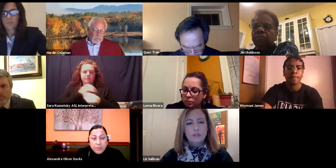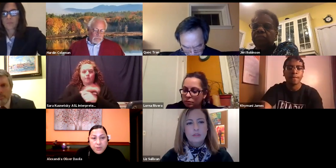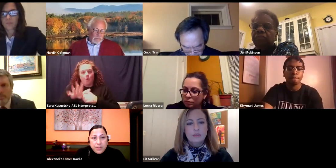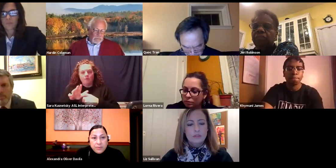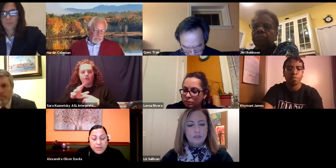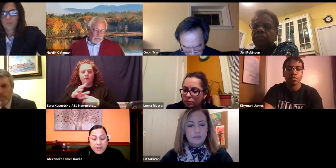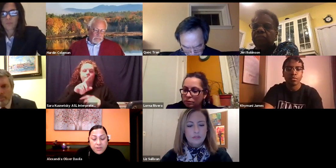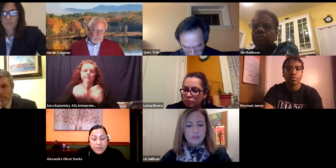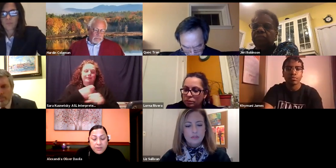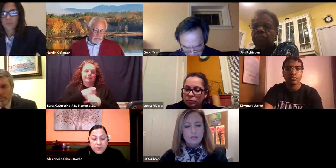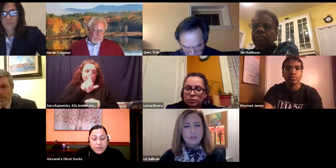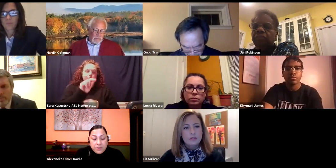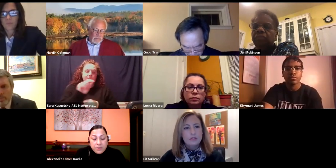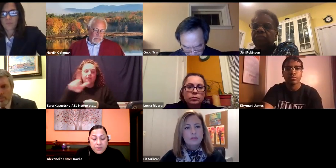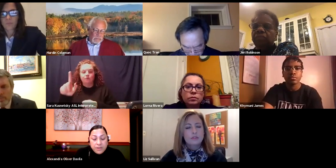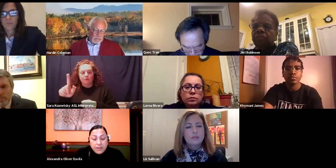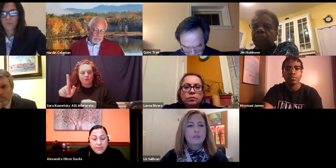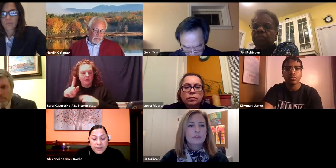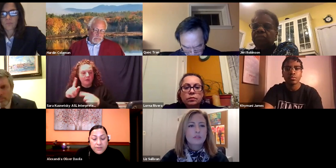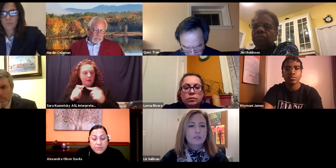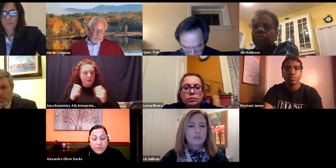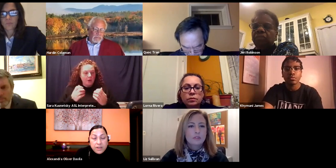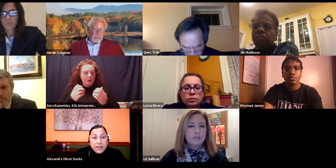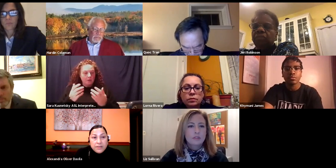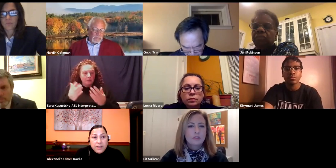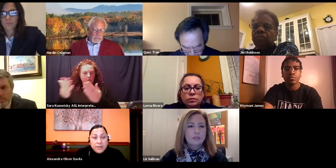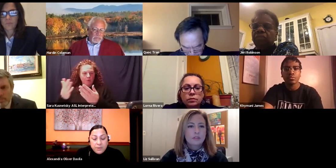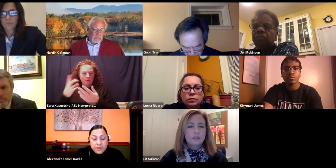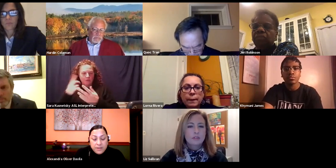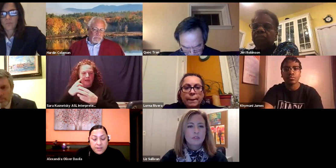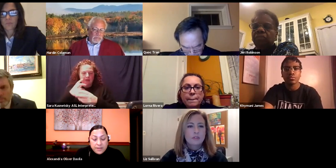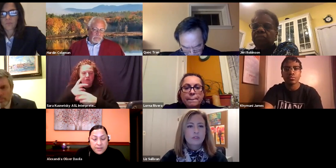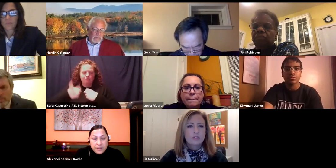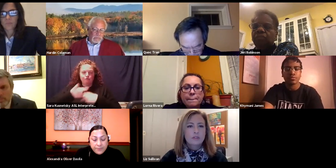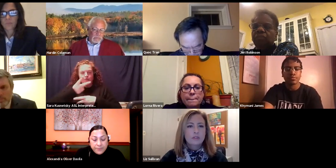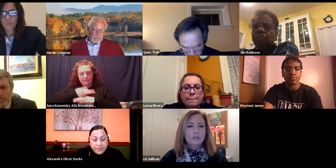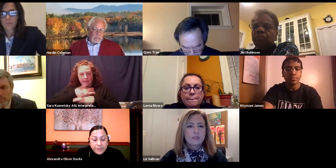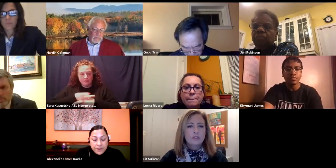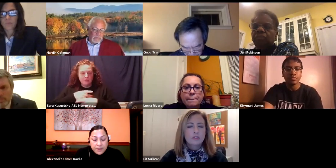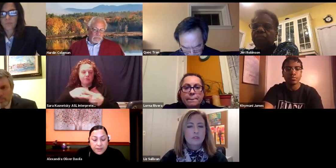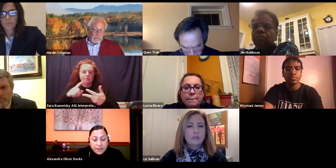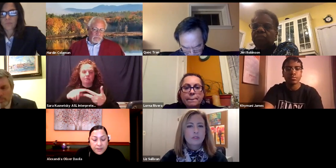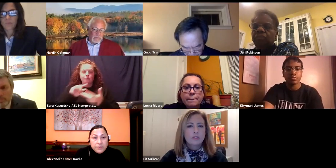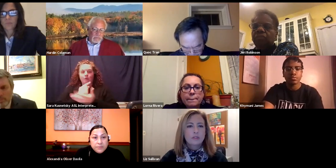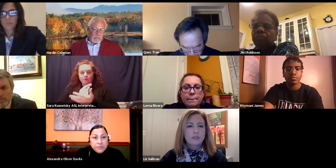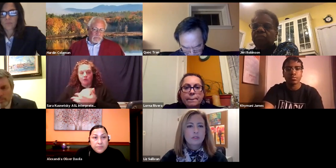2020-2021, promotion and retention, graduation, and advanced work class AWC testing.